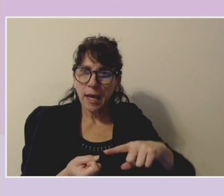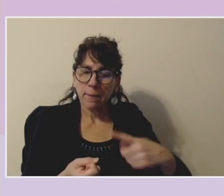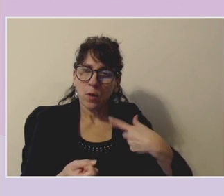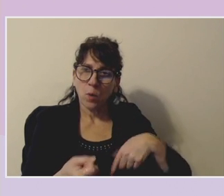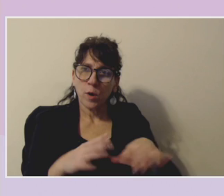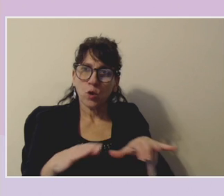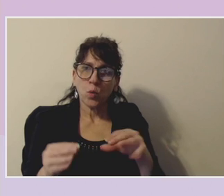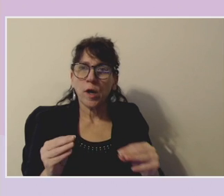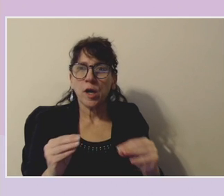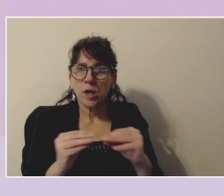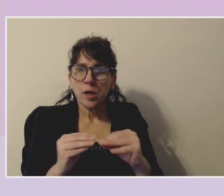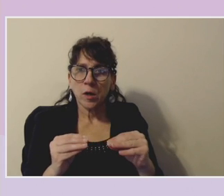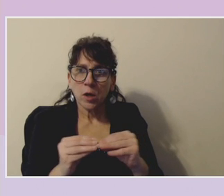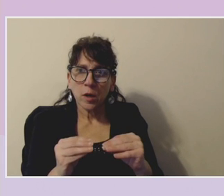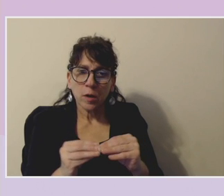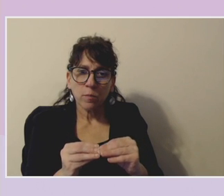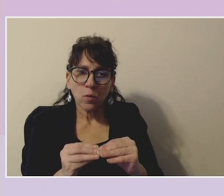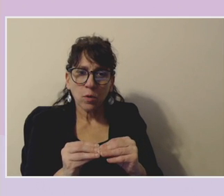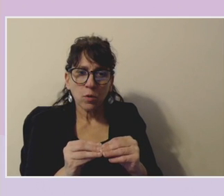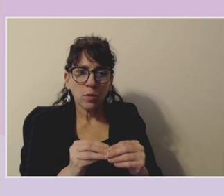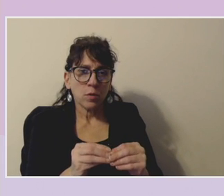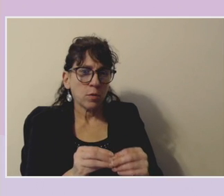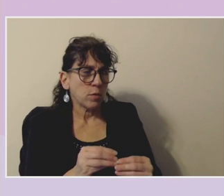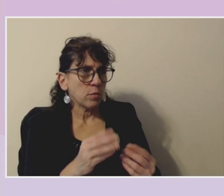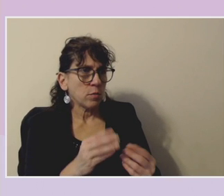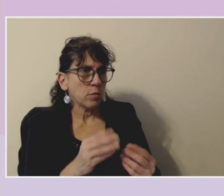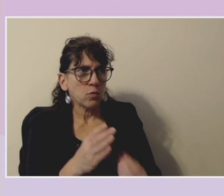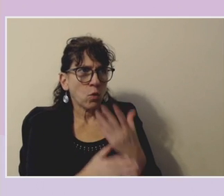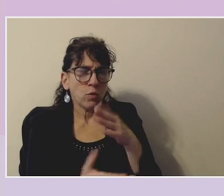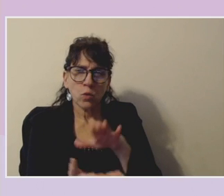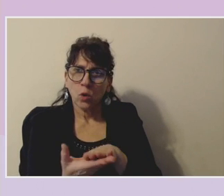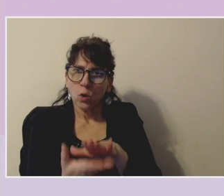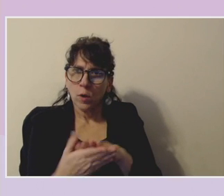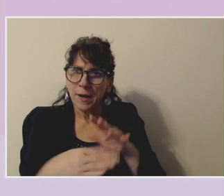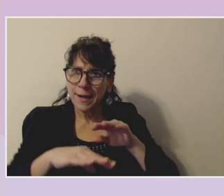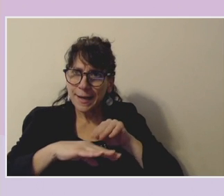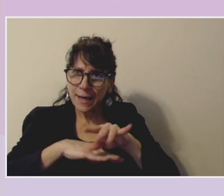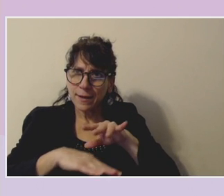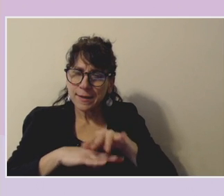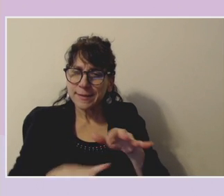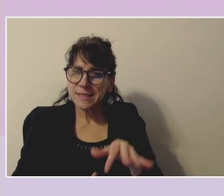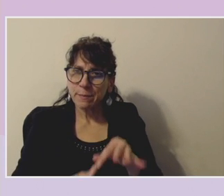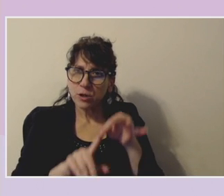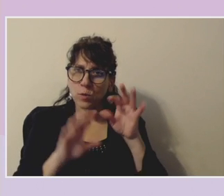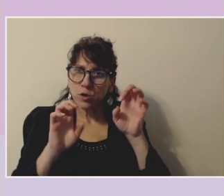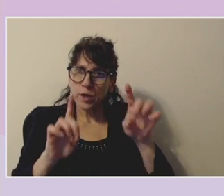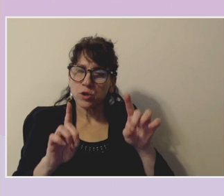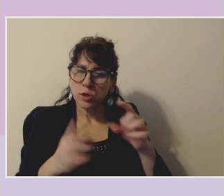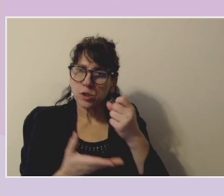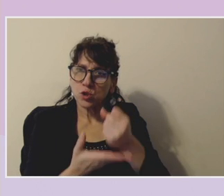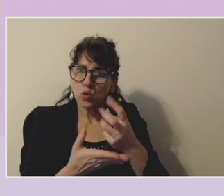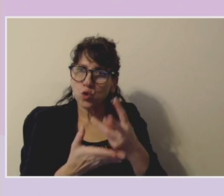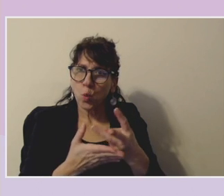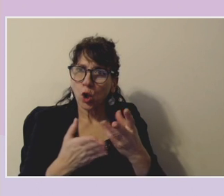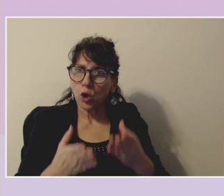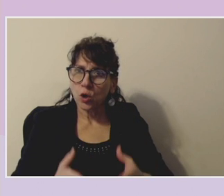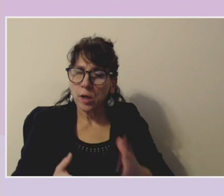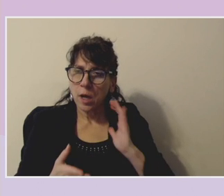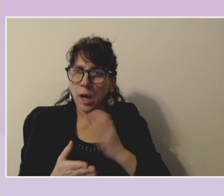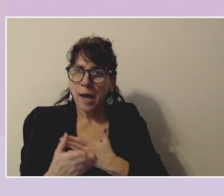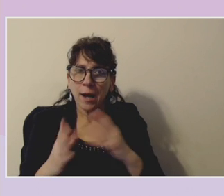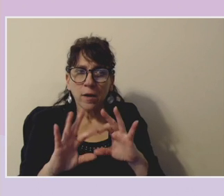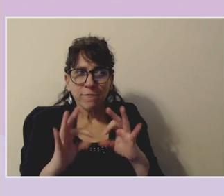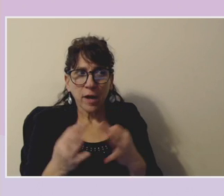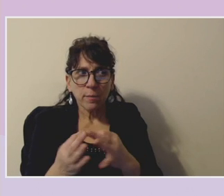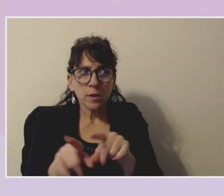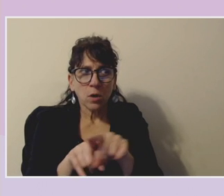much more referrals to our school counselors, to our special ed social workers, and our families are also